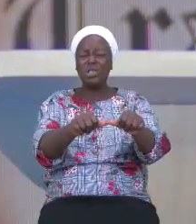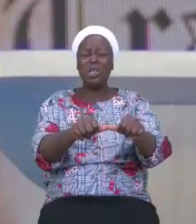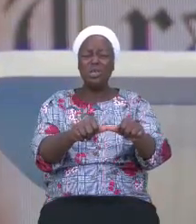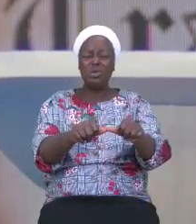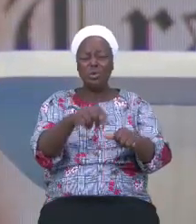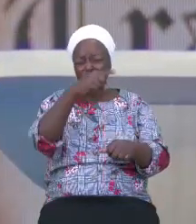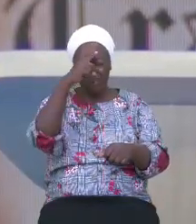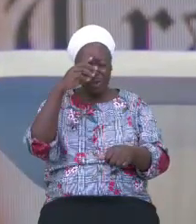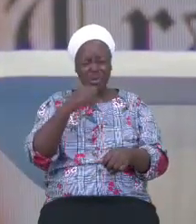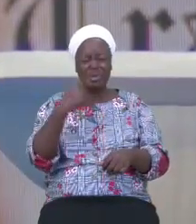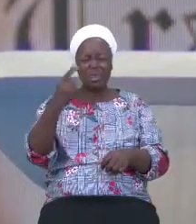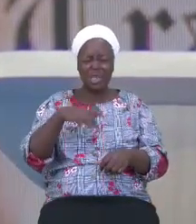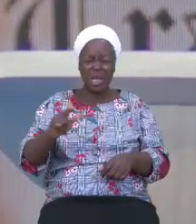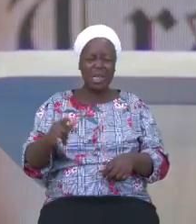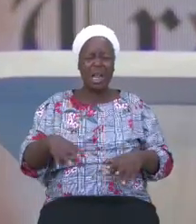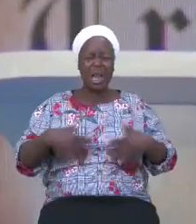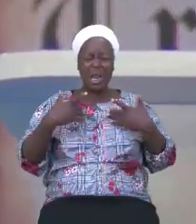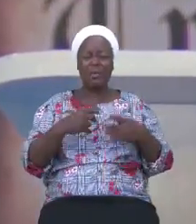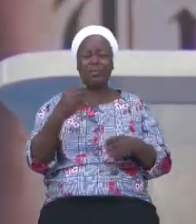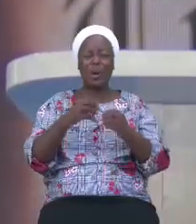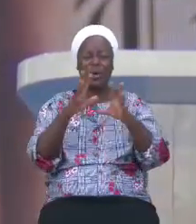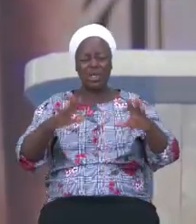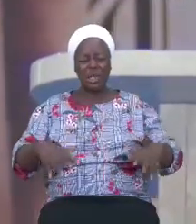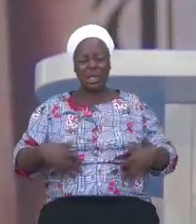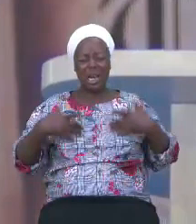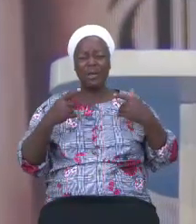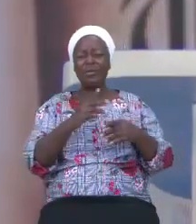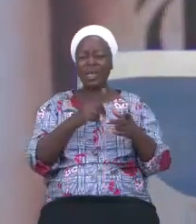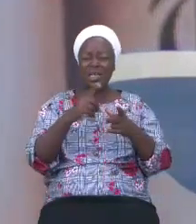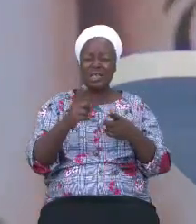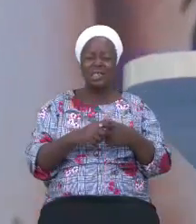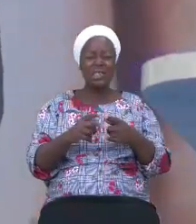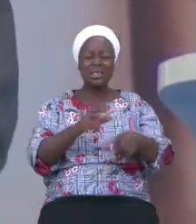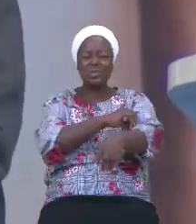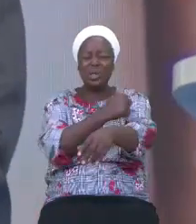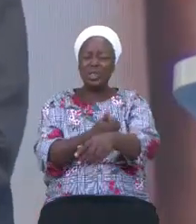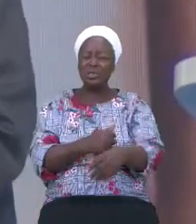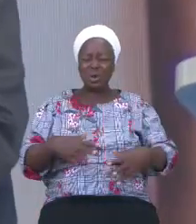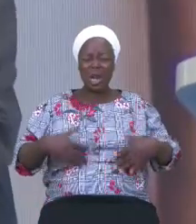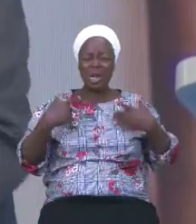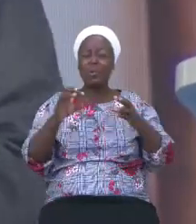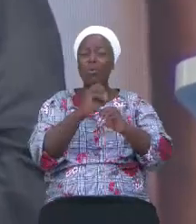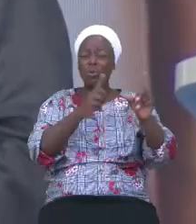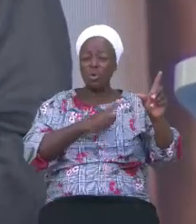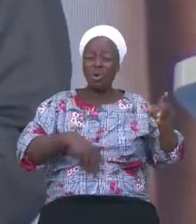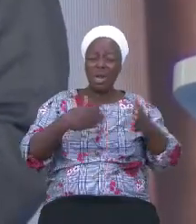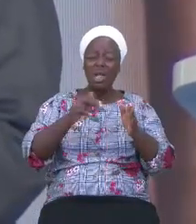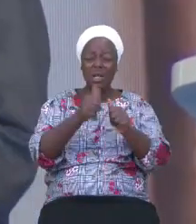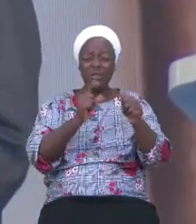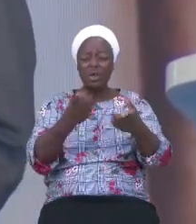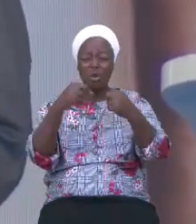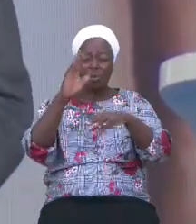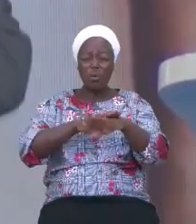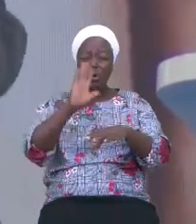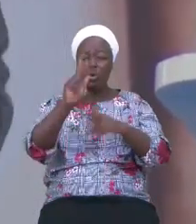eternal life, there's abundant life, there's supernatural life. Oh Lord, let everything come upon your